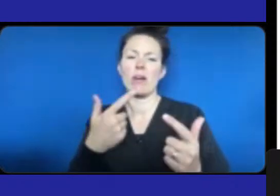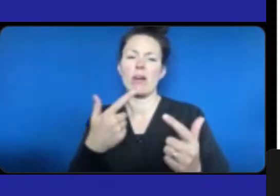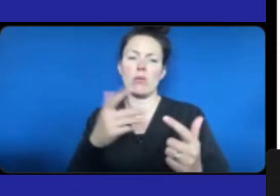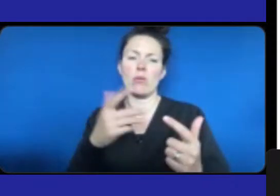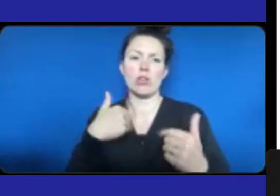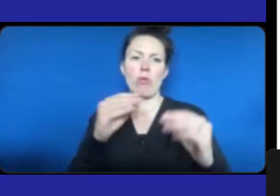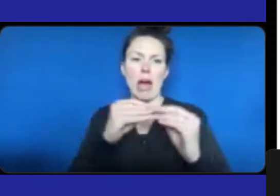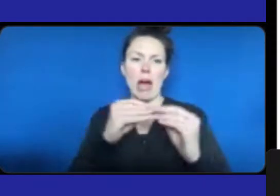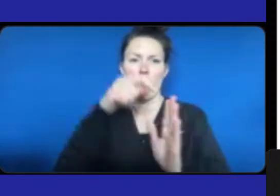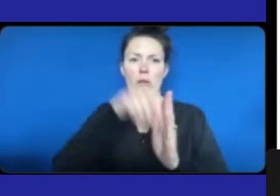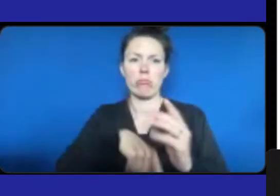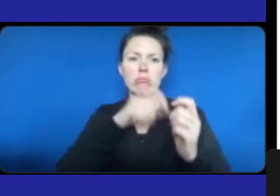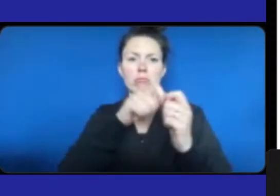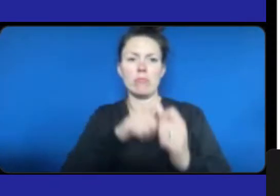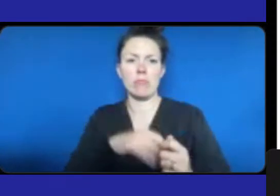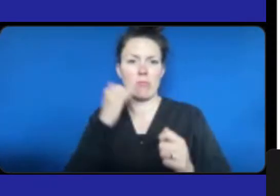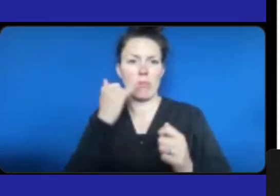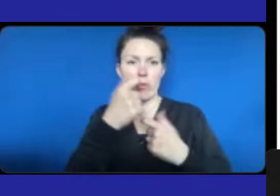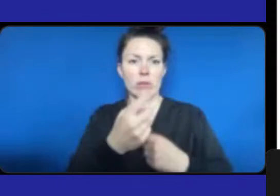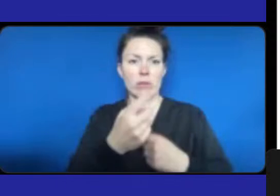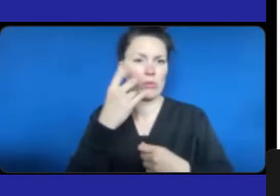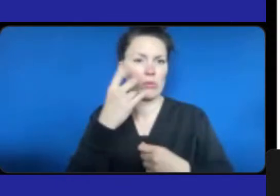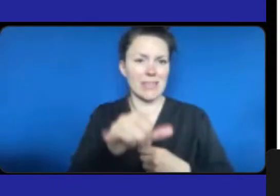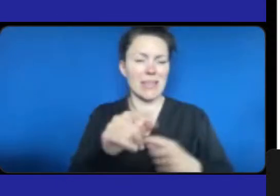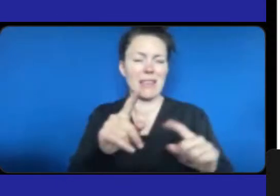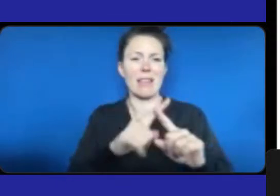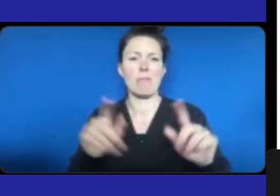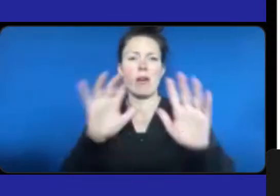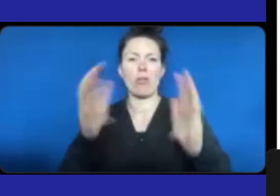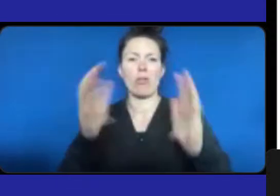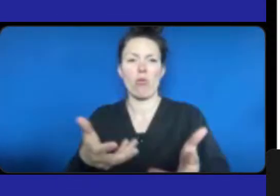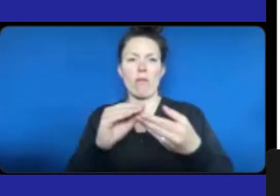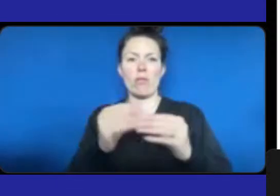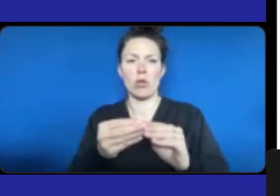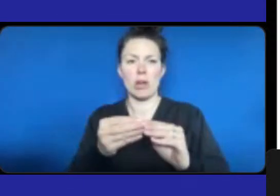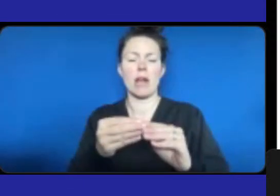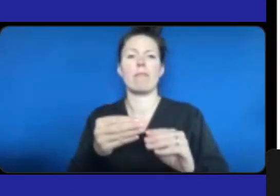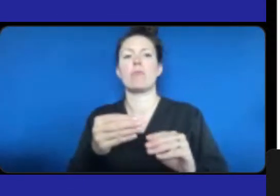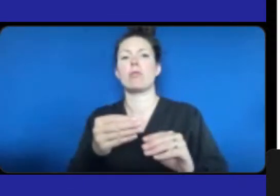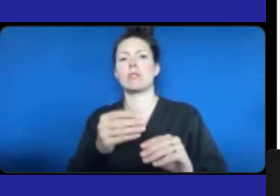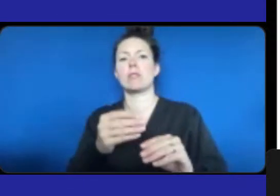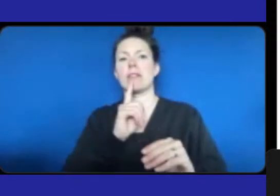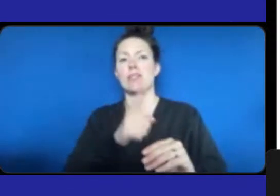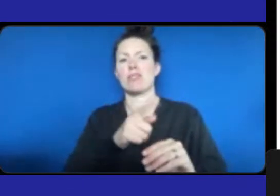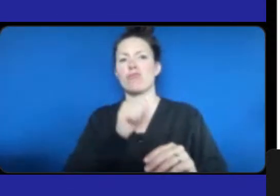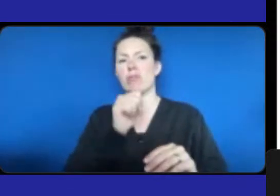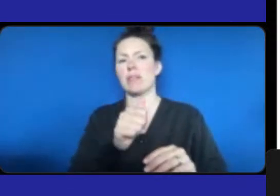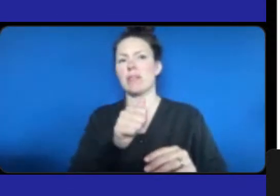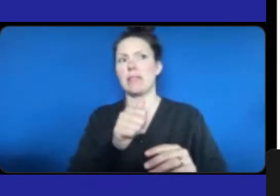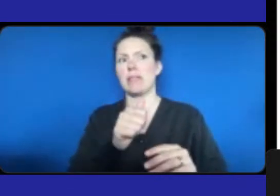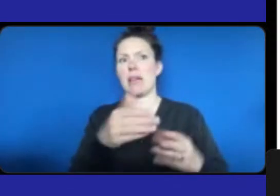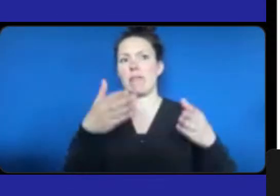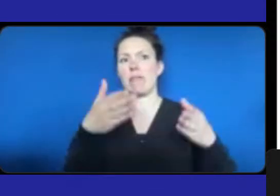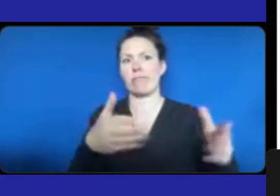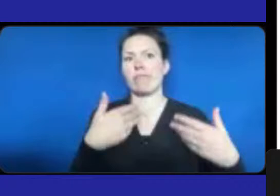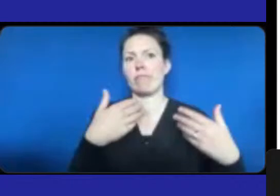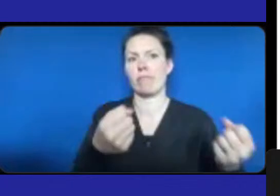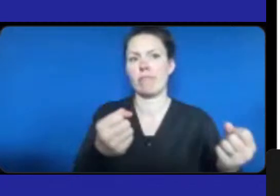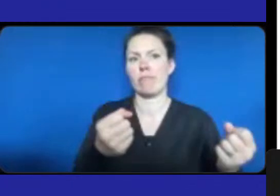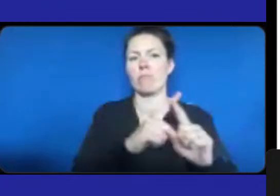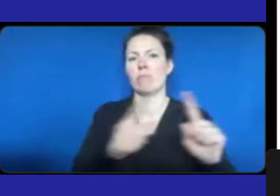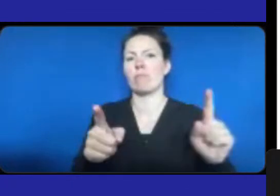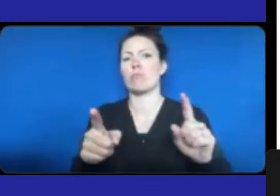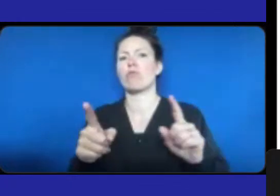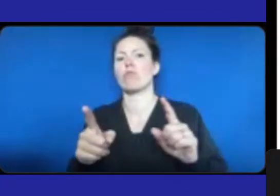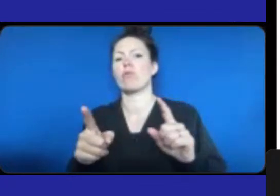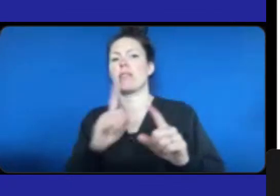overall buckets are really not about health as much as kind of the underlying causes, and that's to